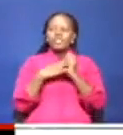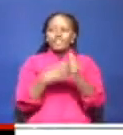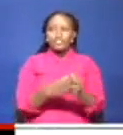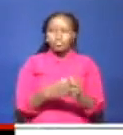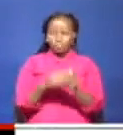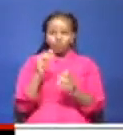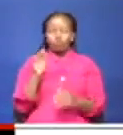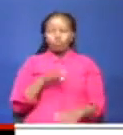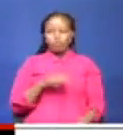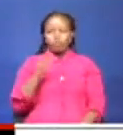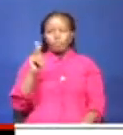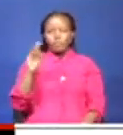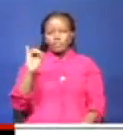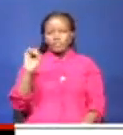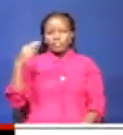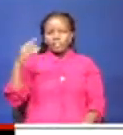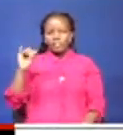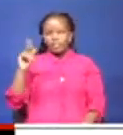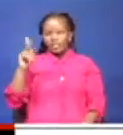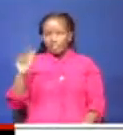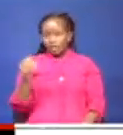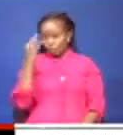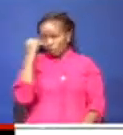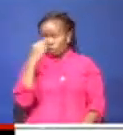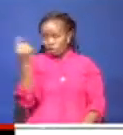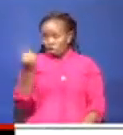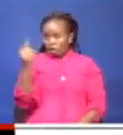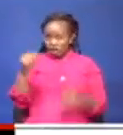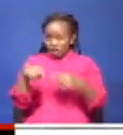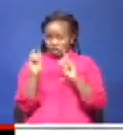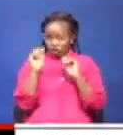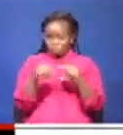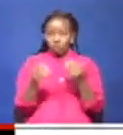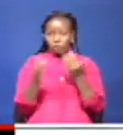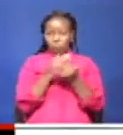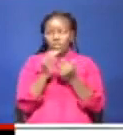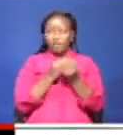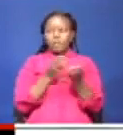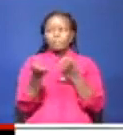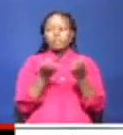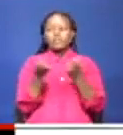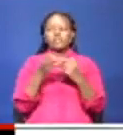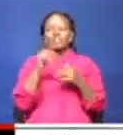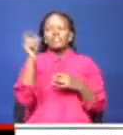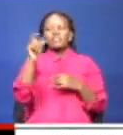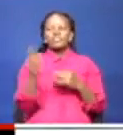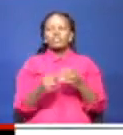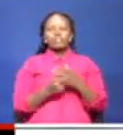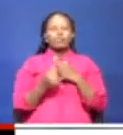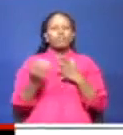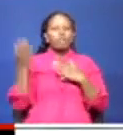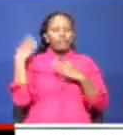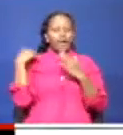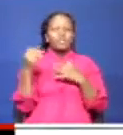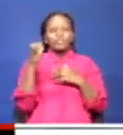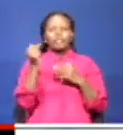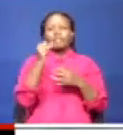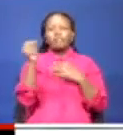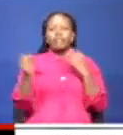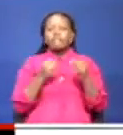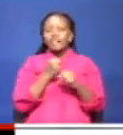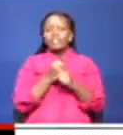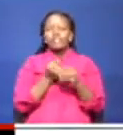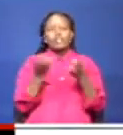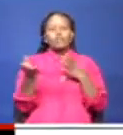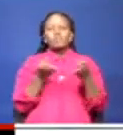revealing that she is the only one who can take care of the interests of businesses and the region. Ukiangalia kwa hii miaka tano inaisha, biashara zetu